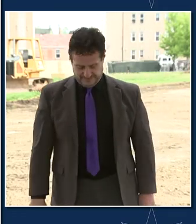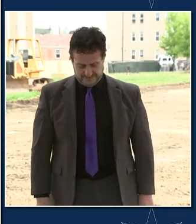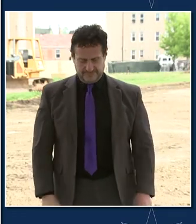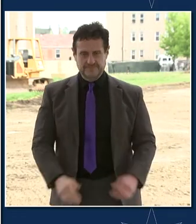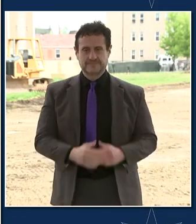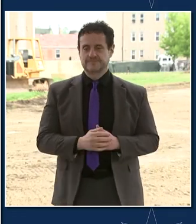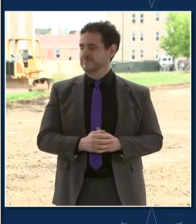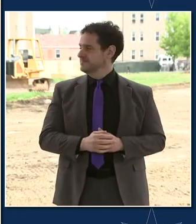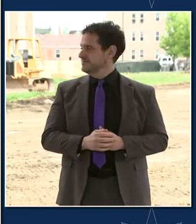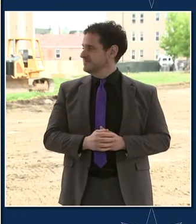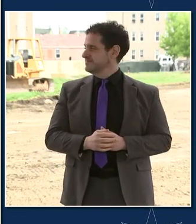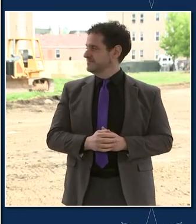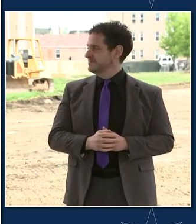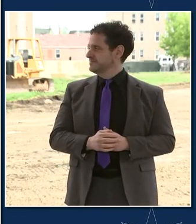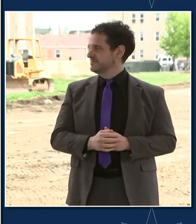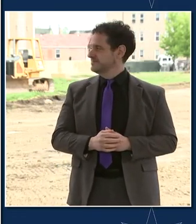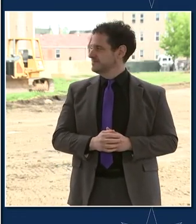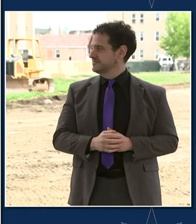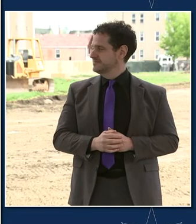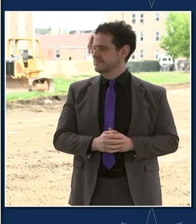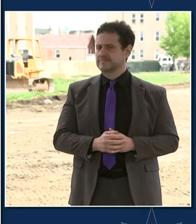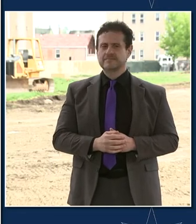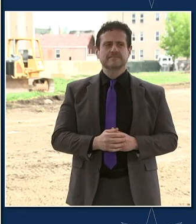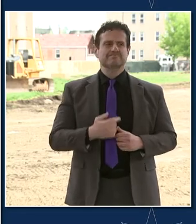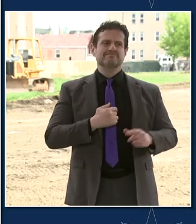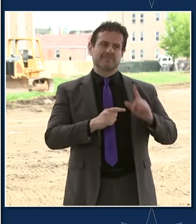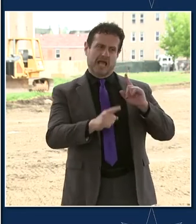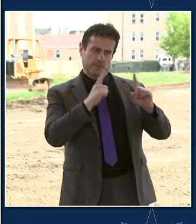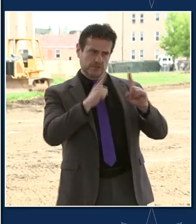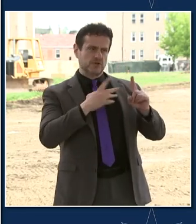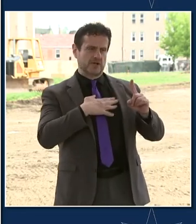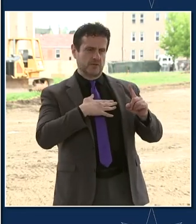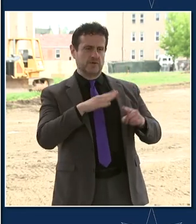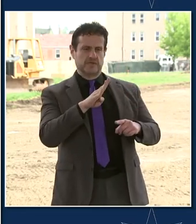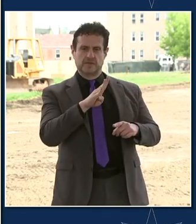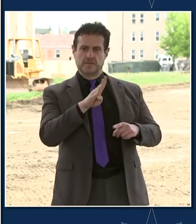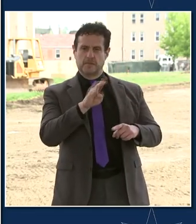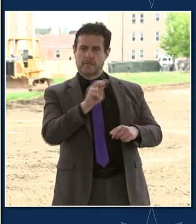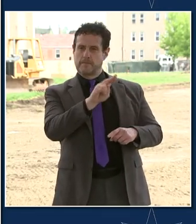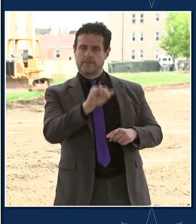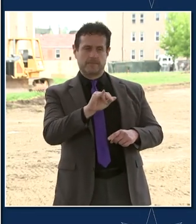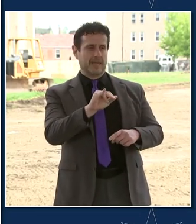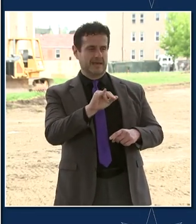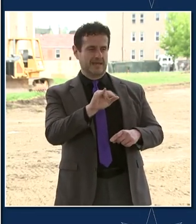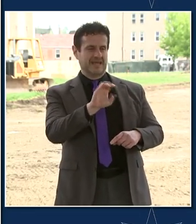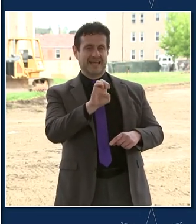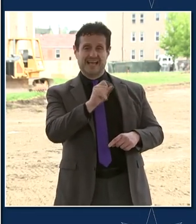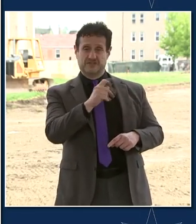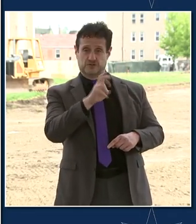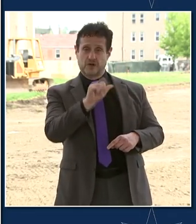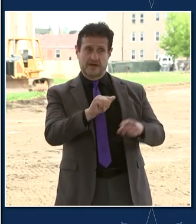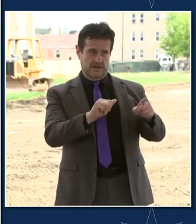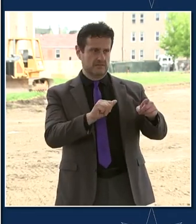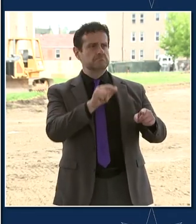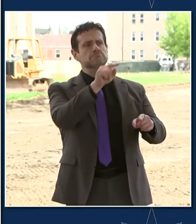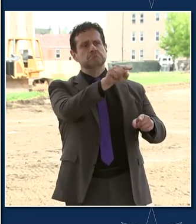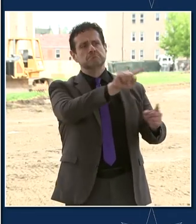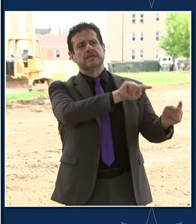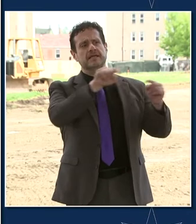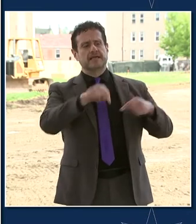We know, I was talking with Benny this morning, and Benny Estrada came here to Farragut, has